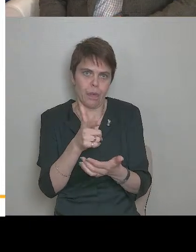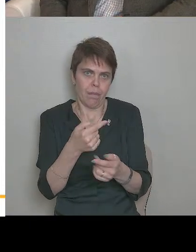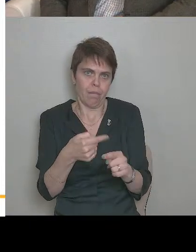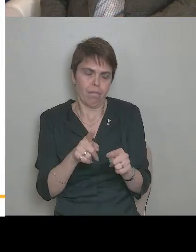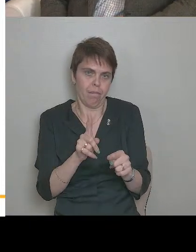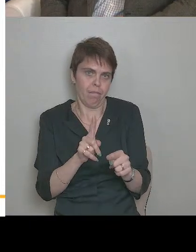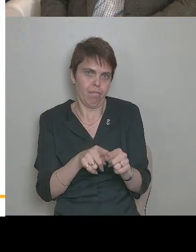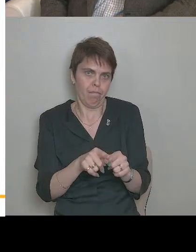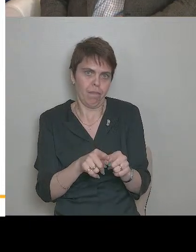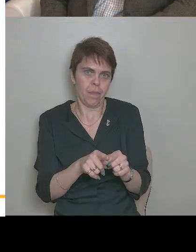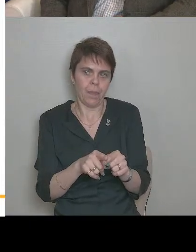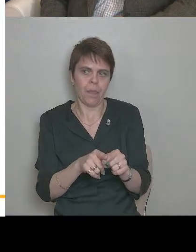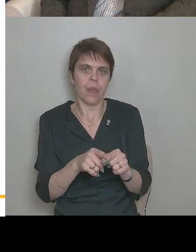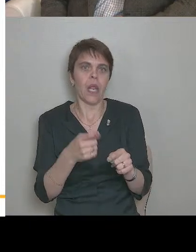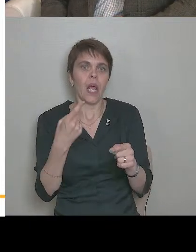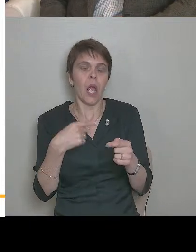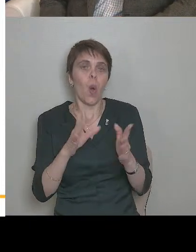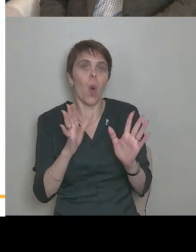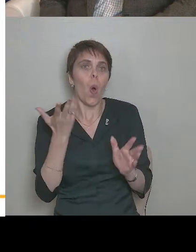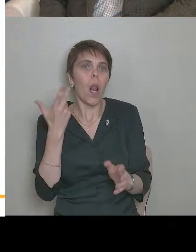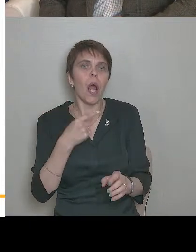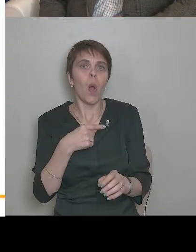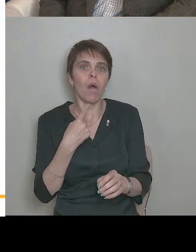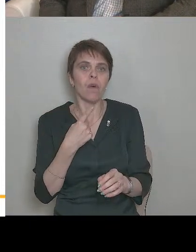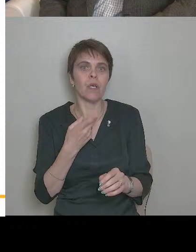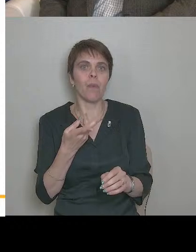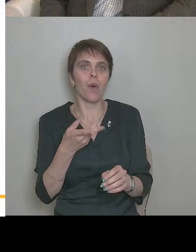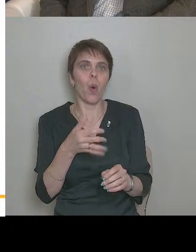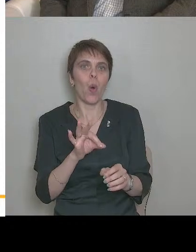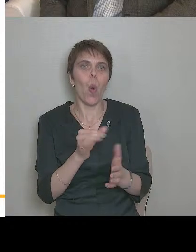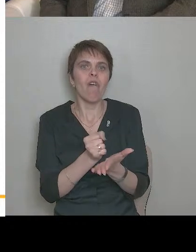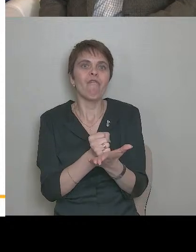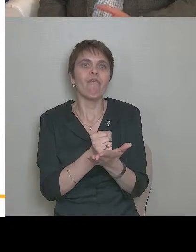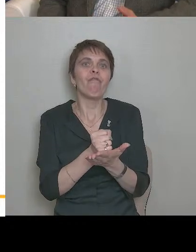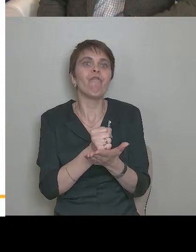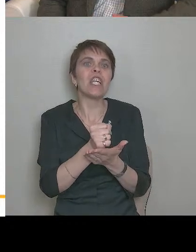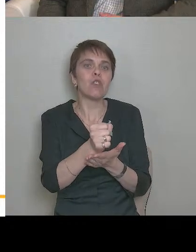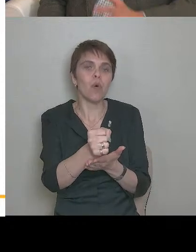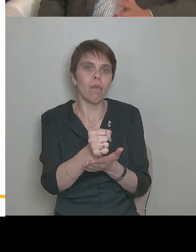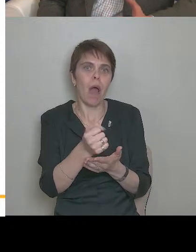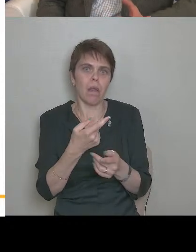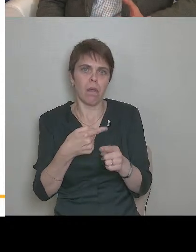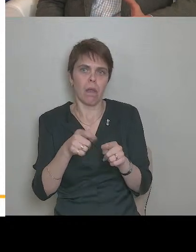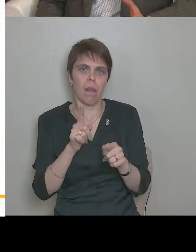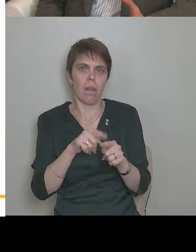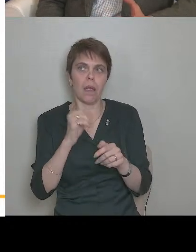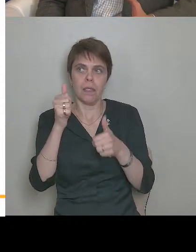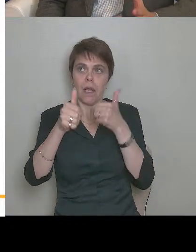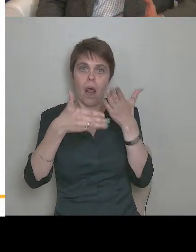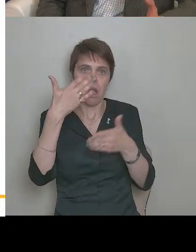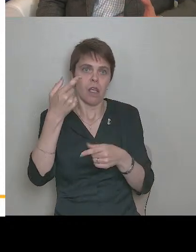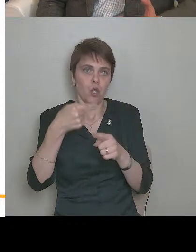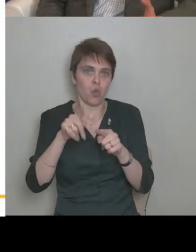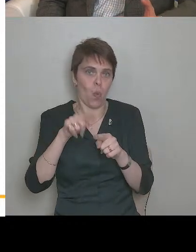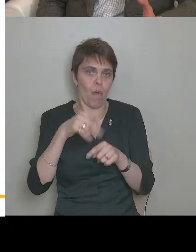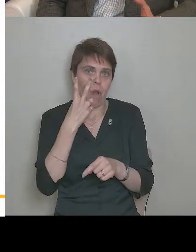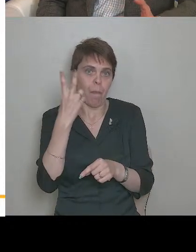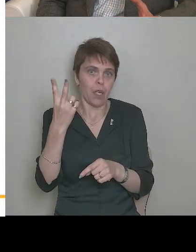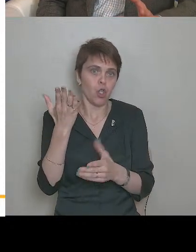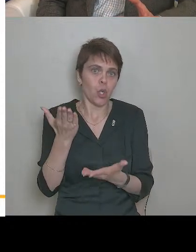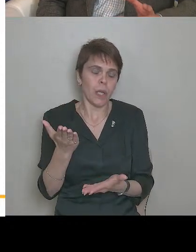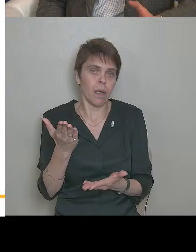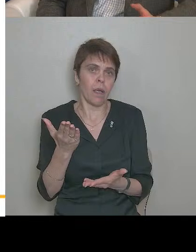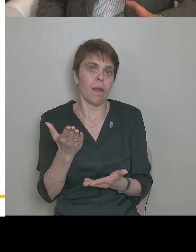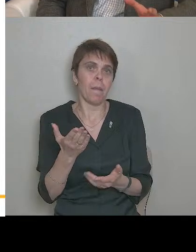terminology which does not correlate with the electoral system. And when we are talking about nomination, at the slide, you can